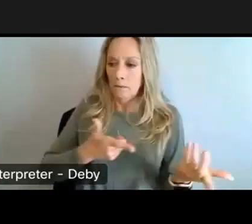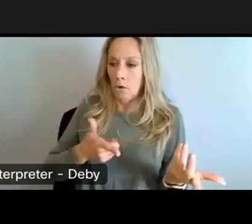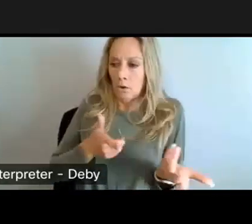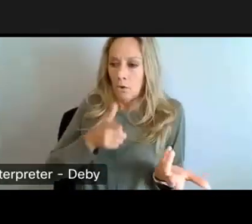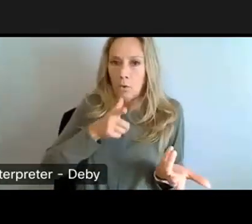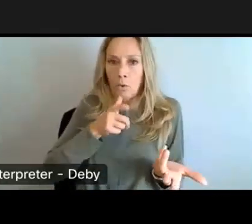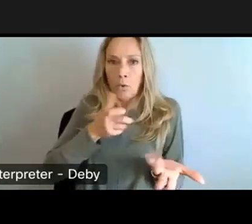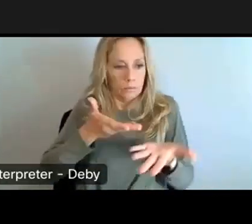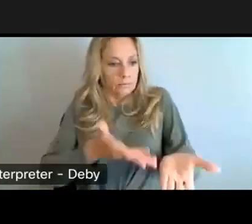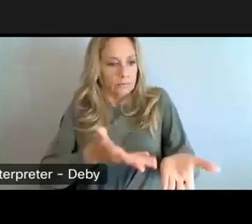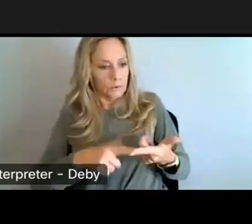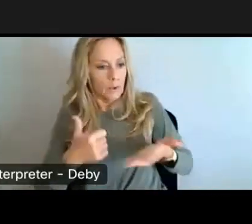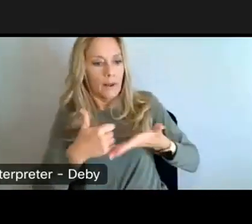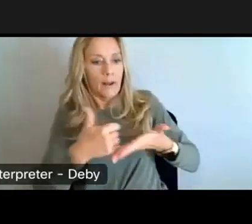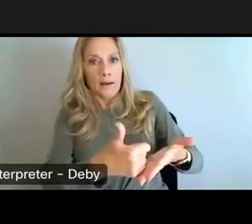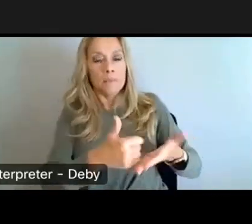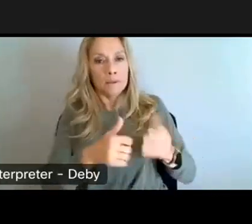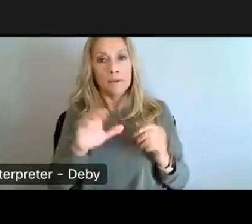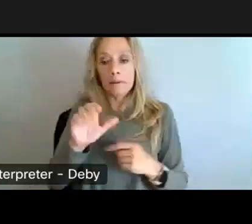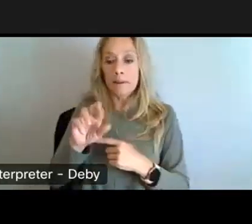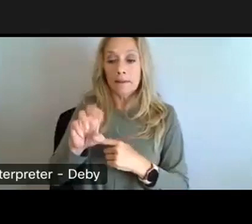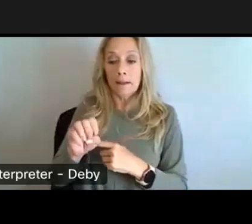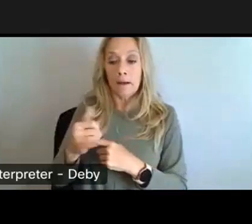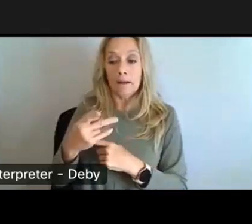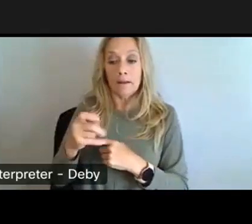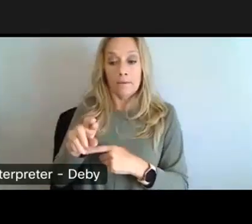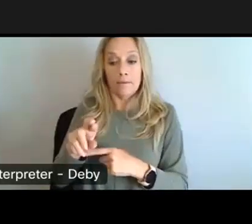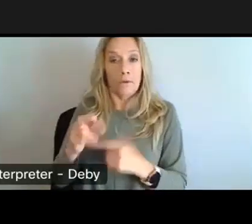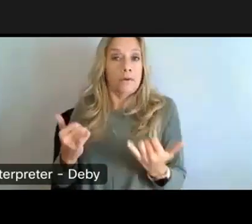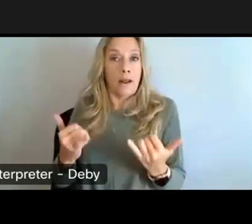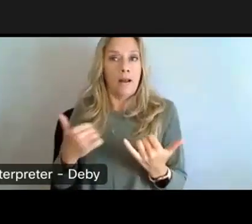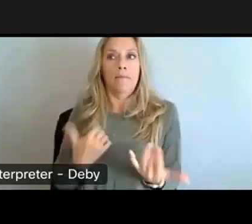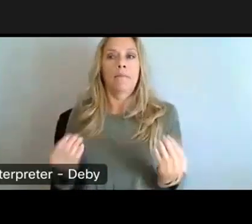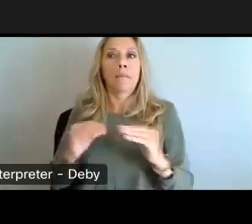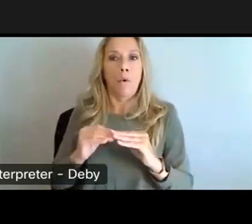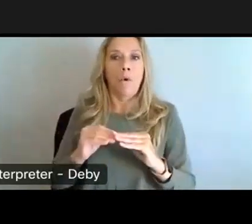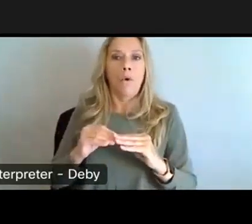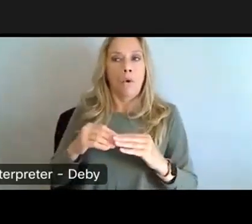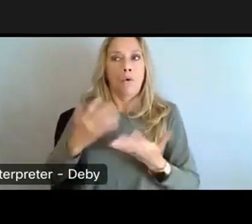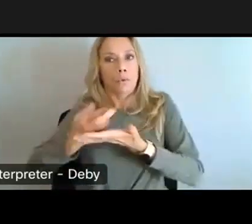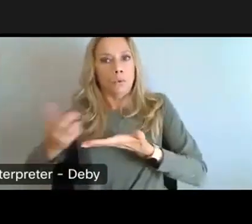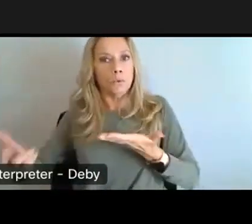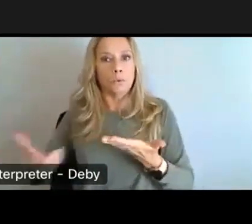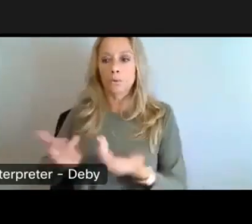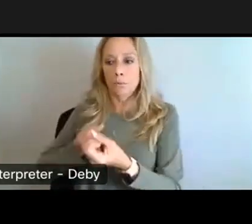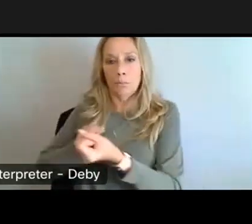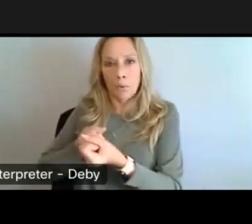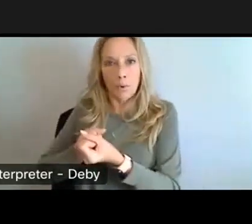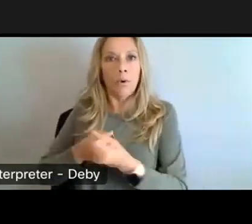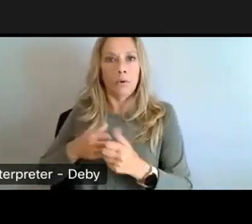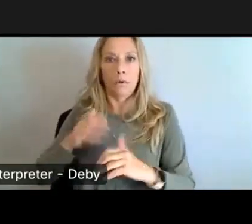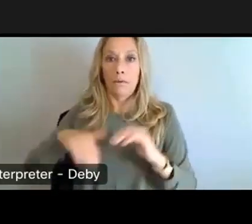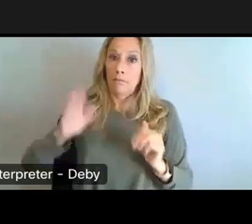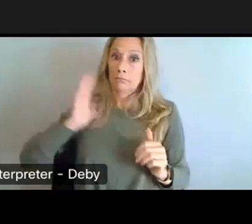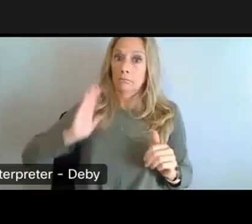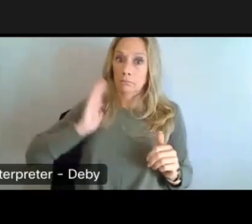we did. And, caregivers are better supported now. They have access to mental health care. Um, they get